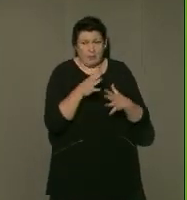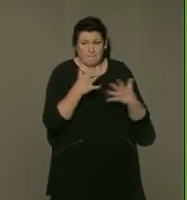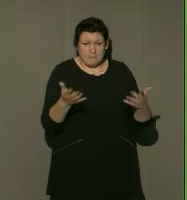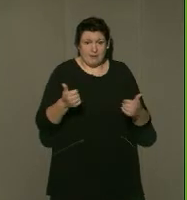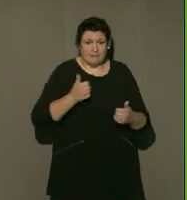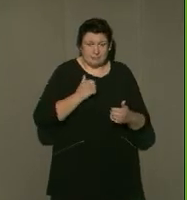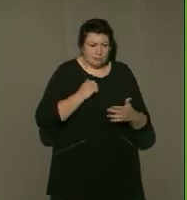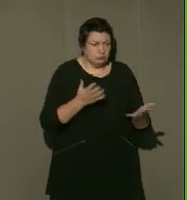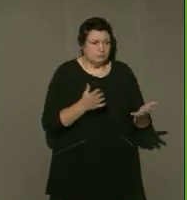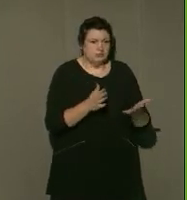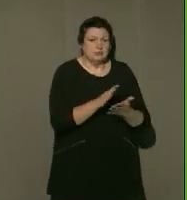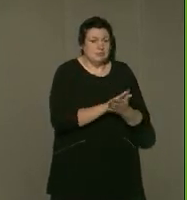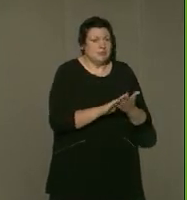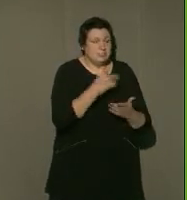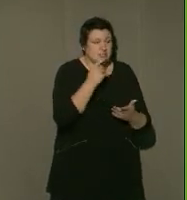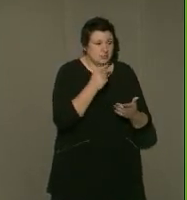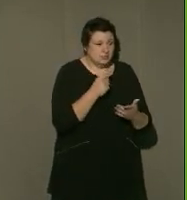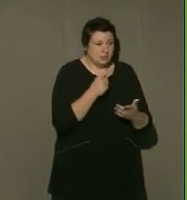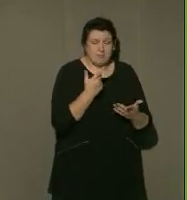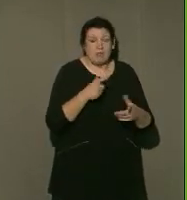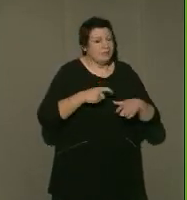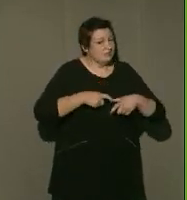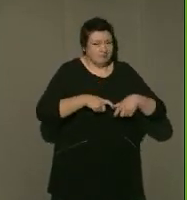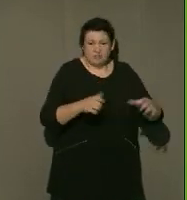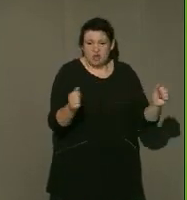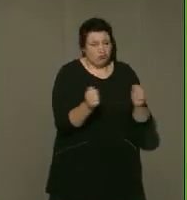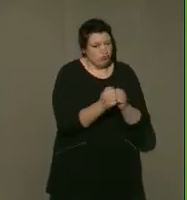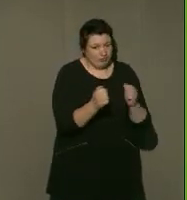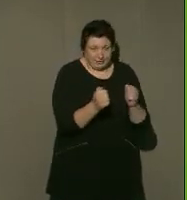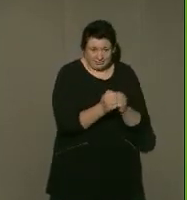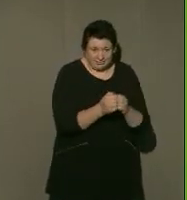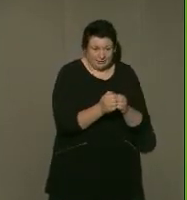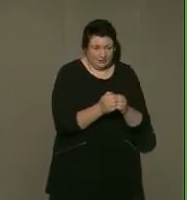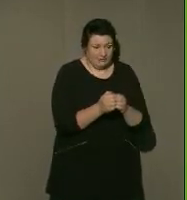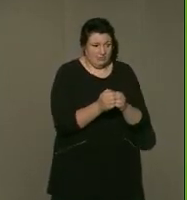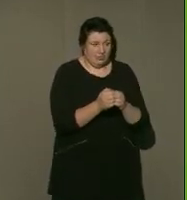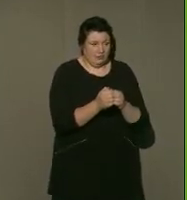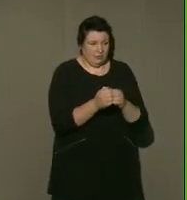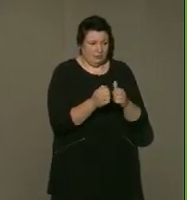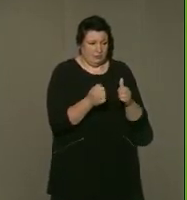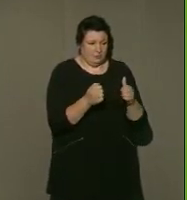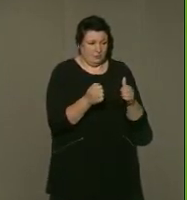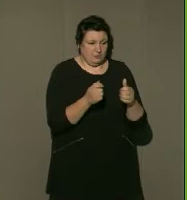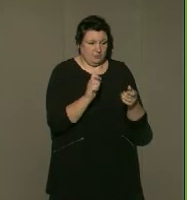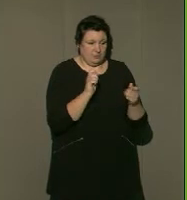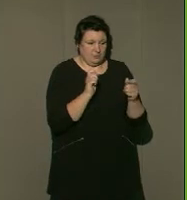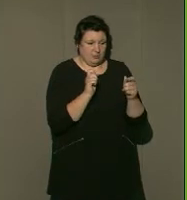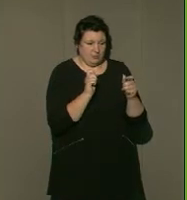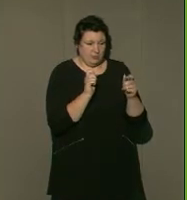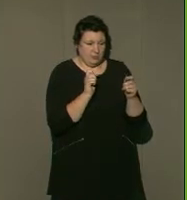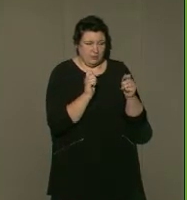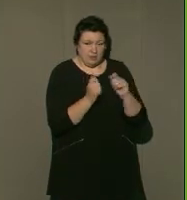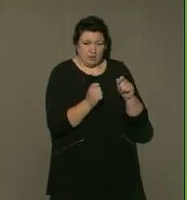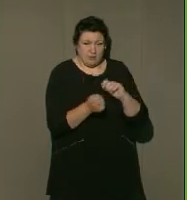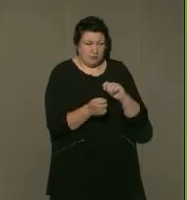then potentially it does. Now, this is inconsistent with how the amendment to